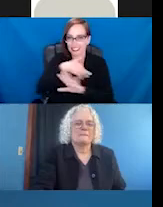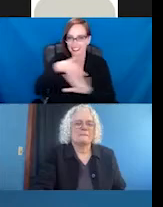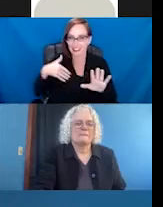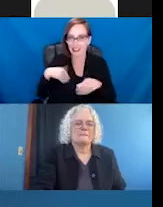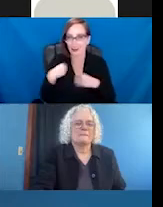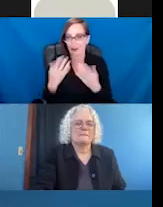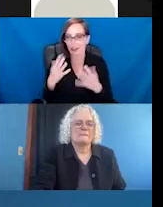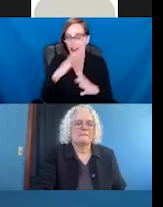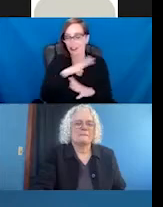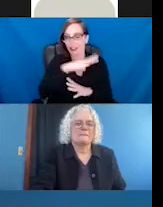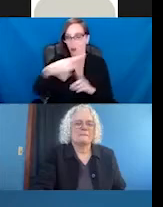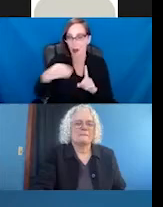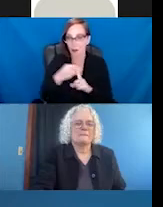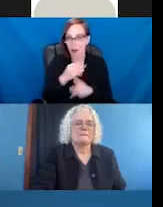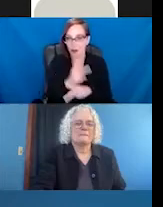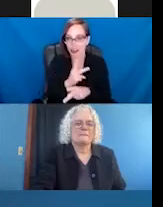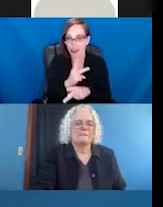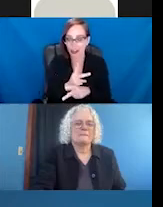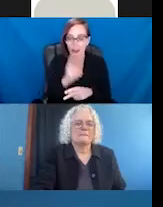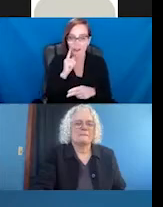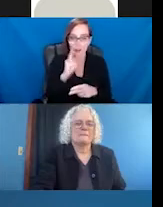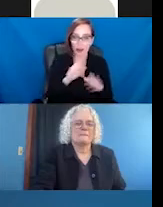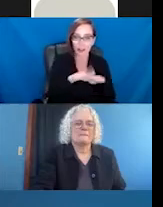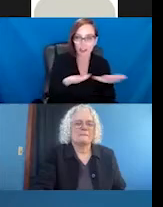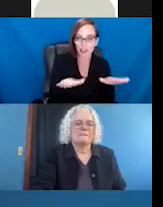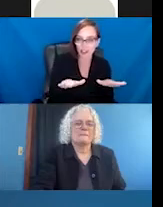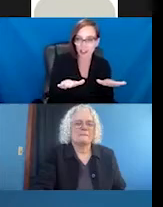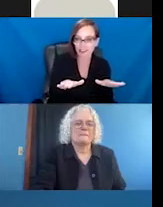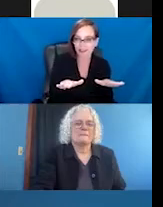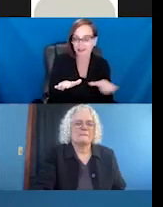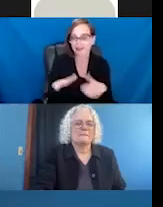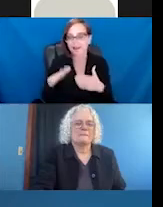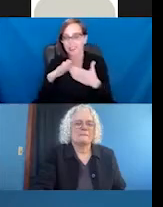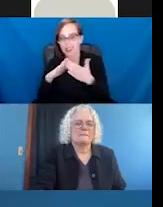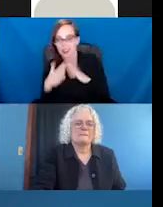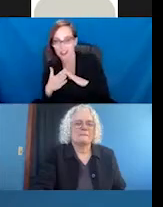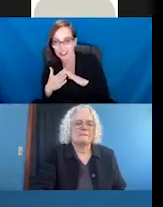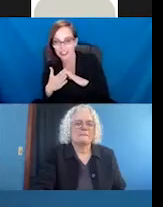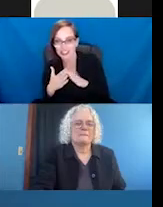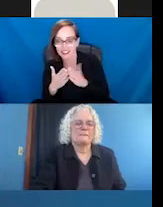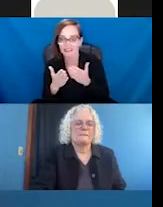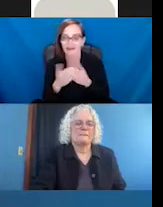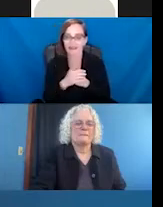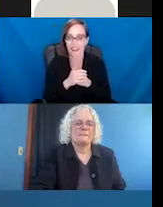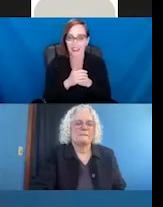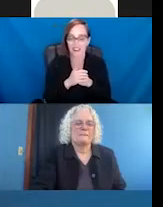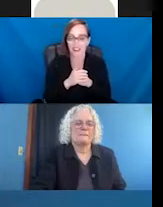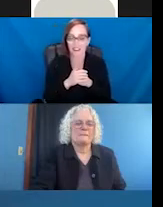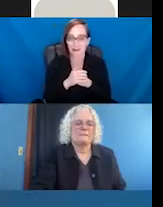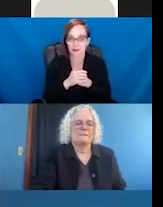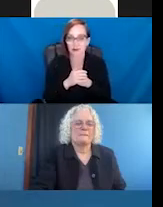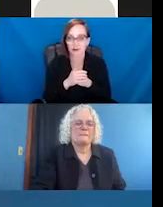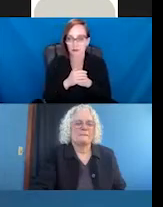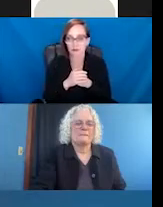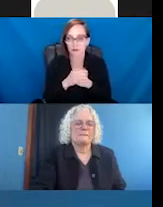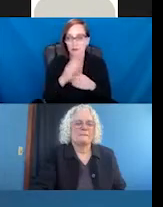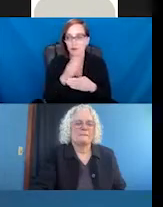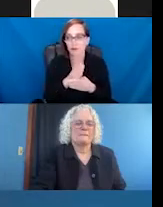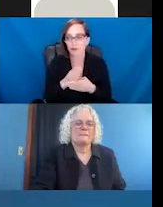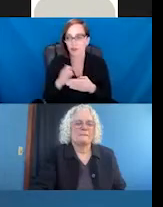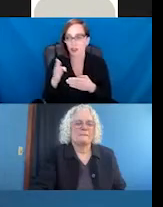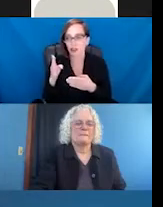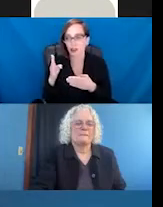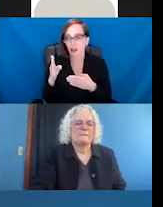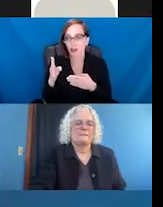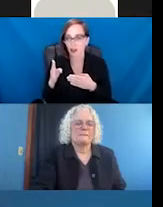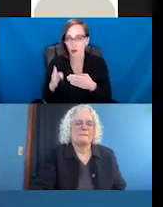for our families, communities, and our children. And you know, the results of us sort of ignoring this or